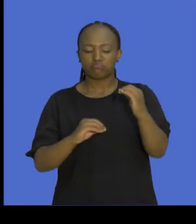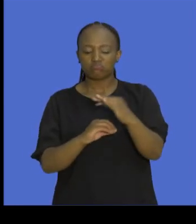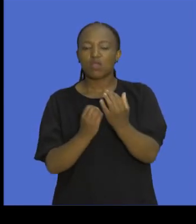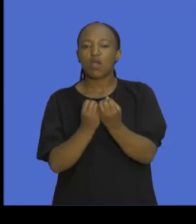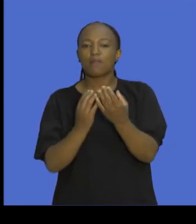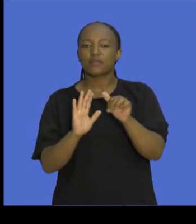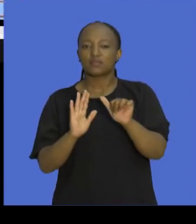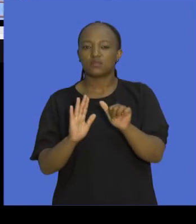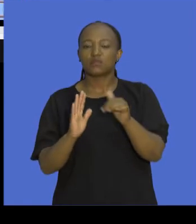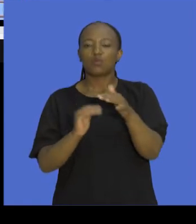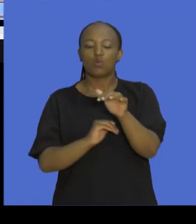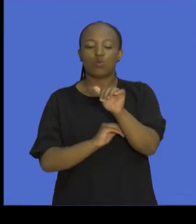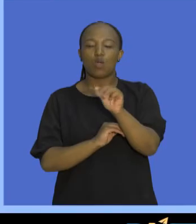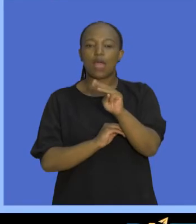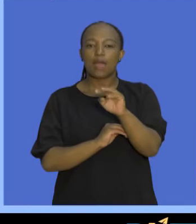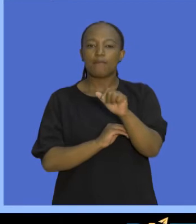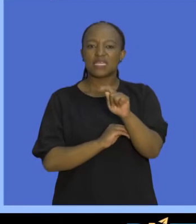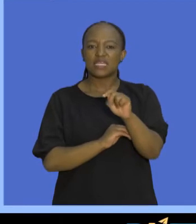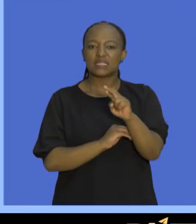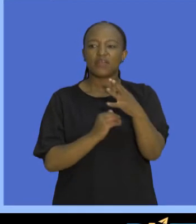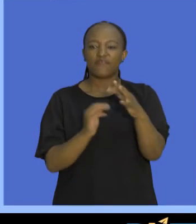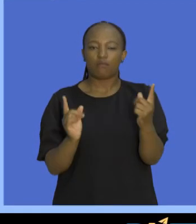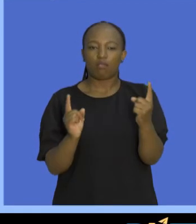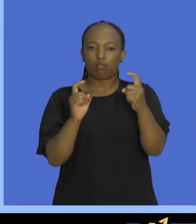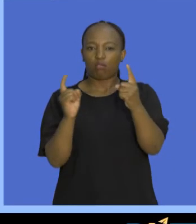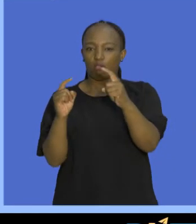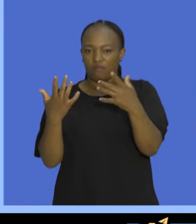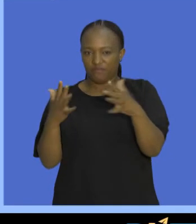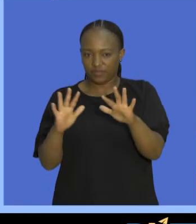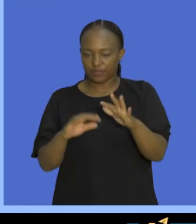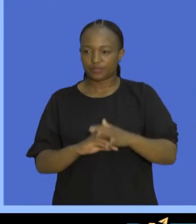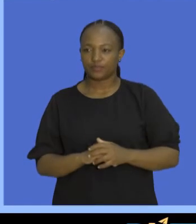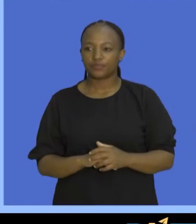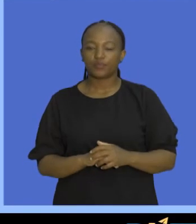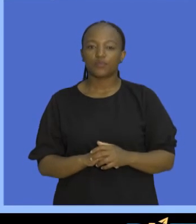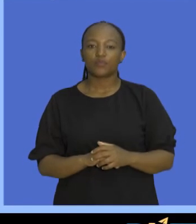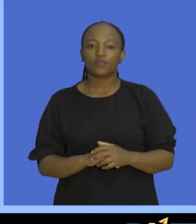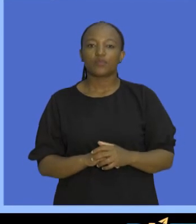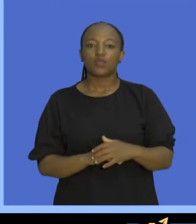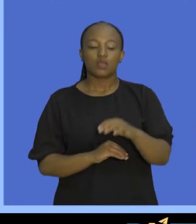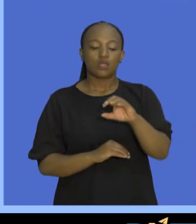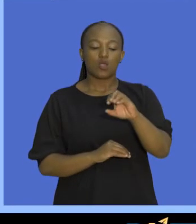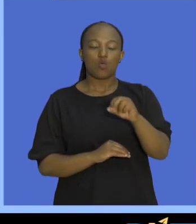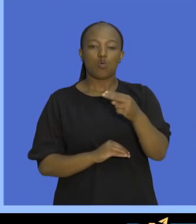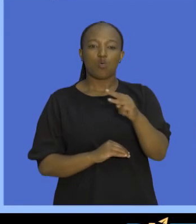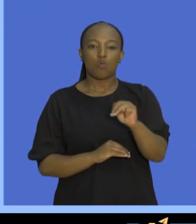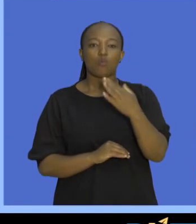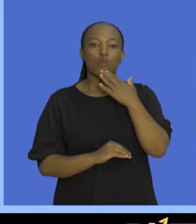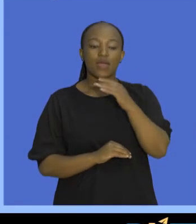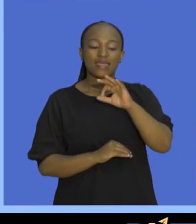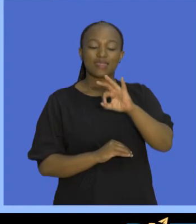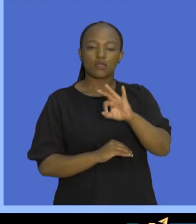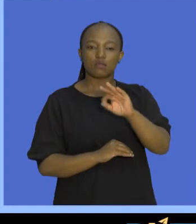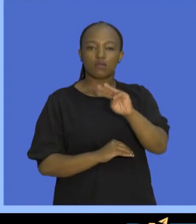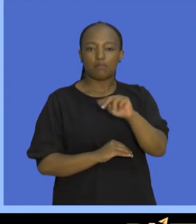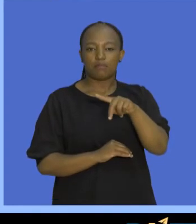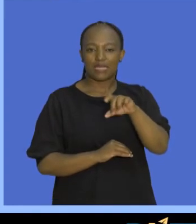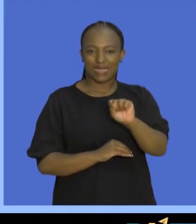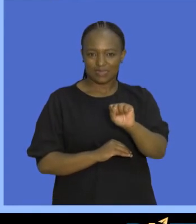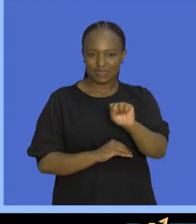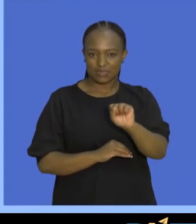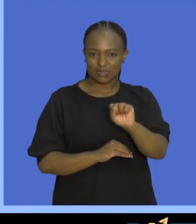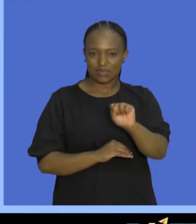connected ammeters for each one of those. So the current that goes the first 2 ohm resistor is 3 amperes, okay?